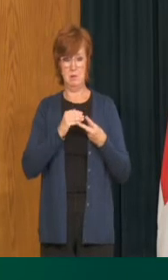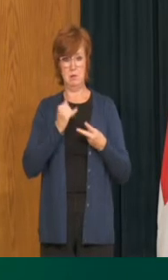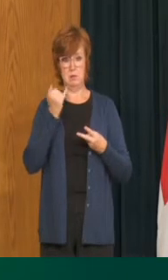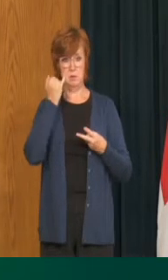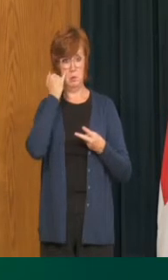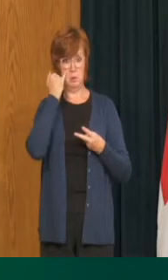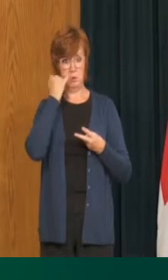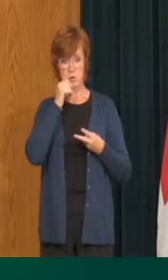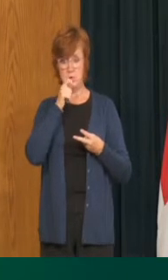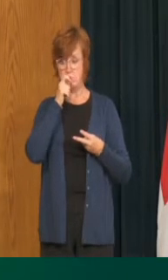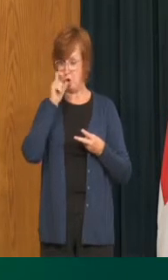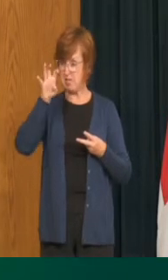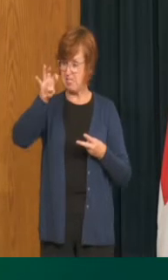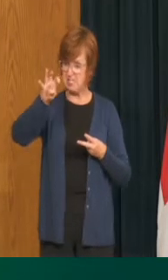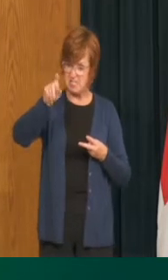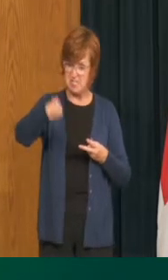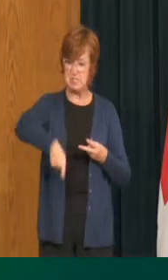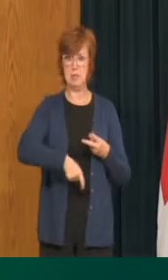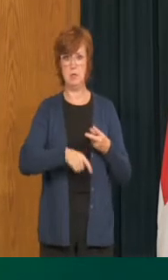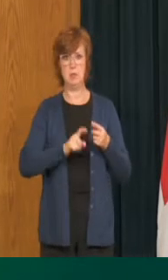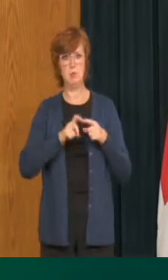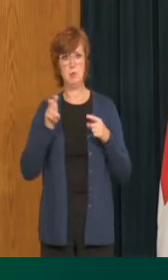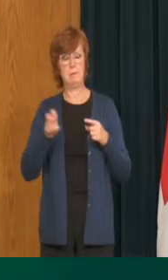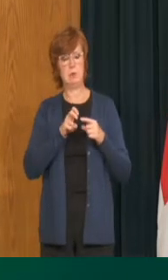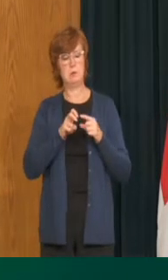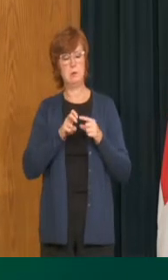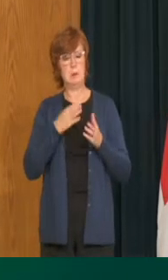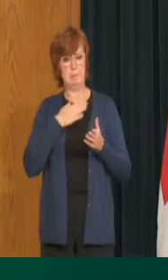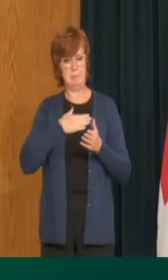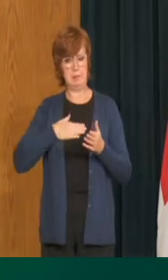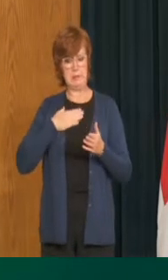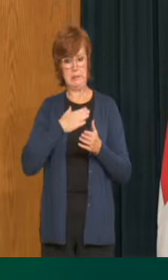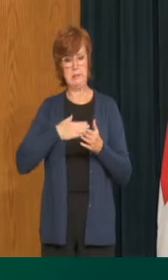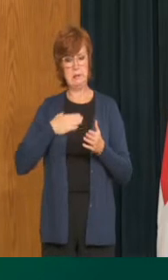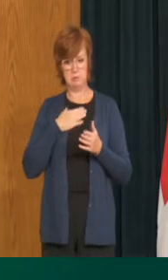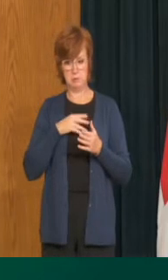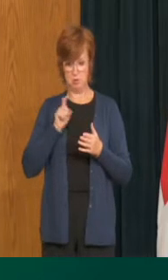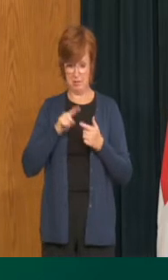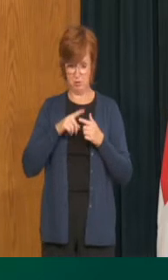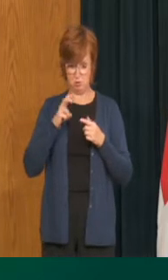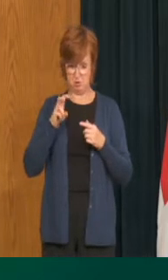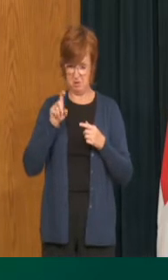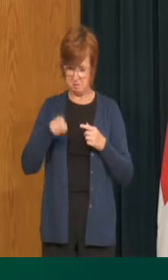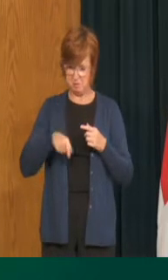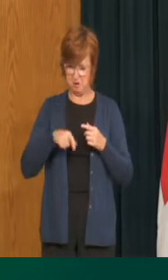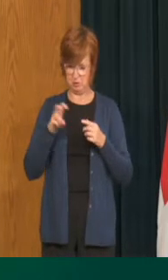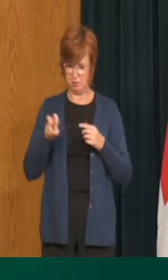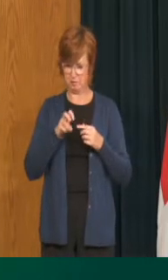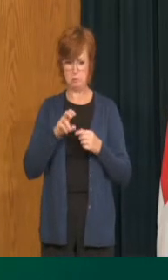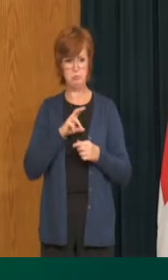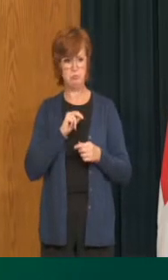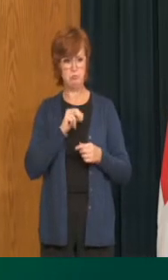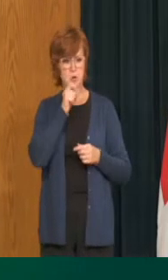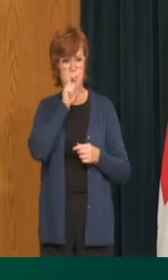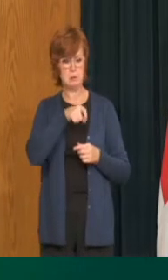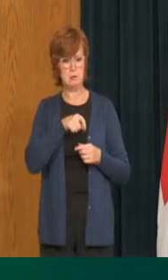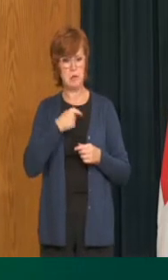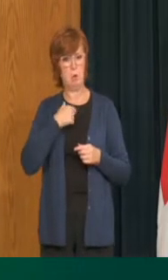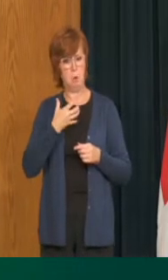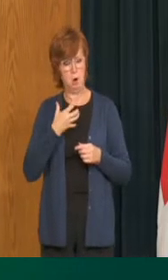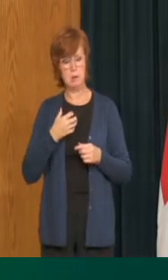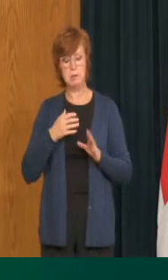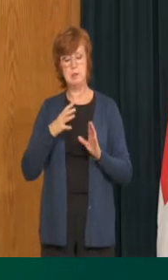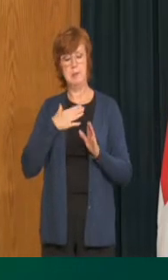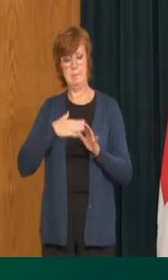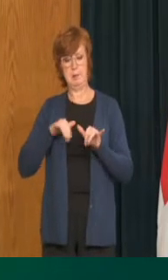do not have to travel, you should rethink that. Yeah, we'd recommend that you don't if it's not necessary. We would recommend that you do stay at home, and